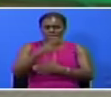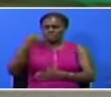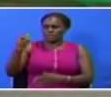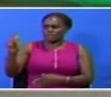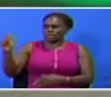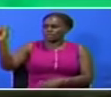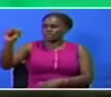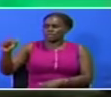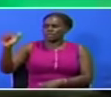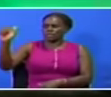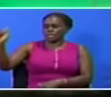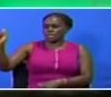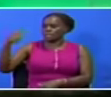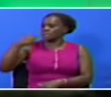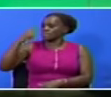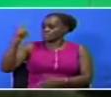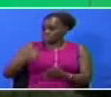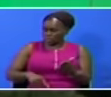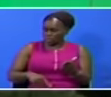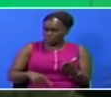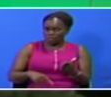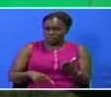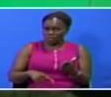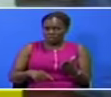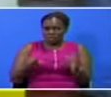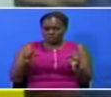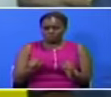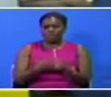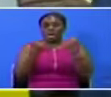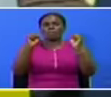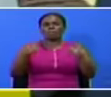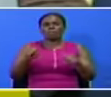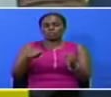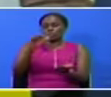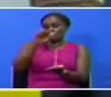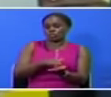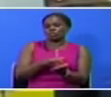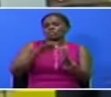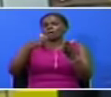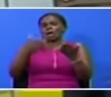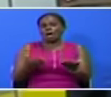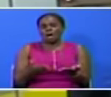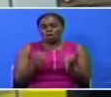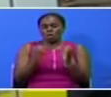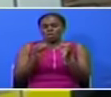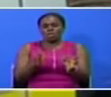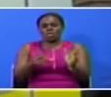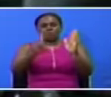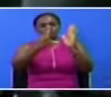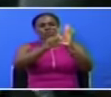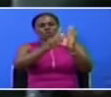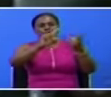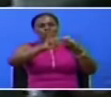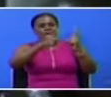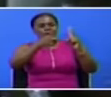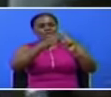Safety Authority, NTSA, the magnitude of such accidents could be greatly reduced only if the law on the standard body